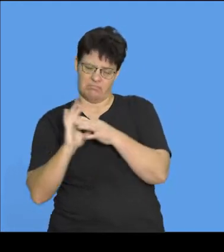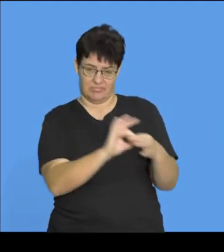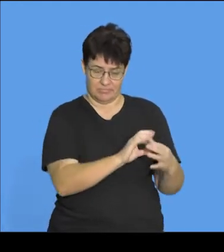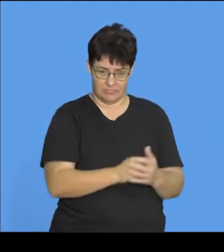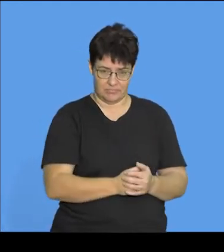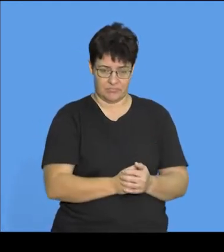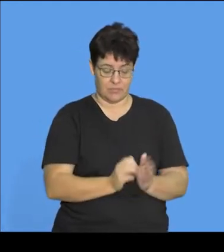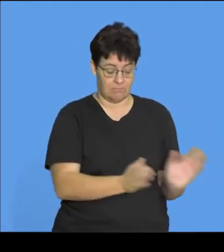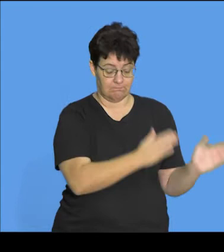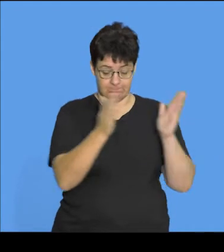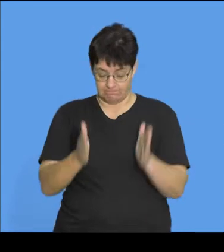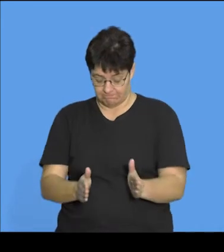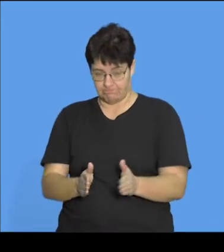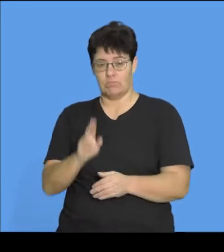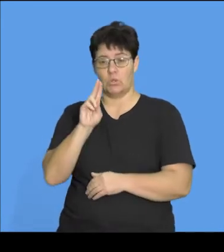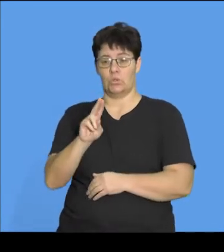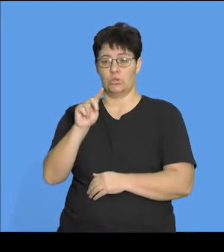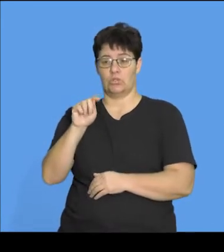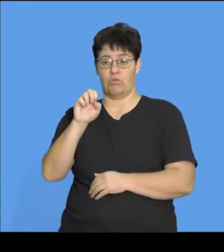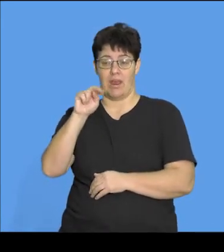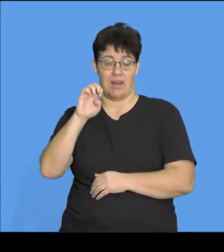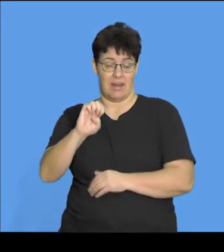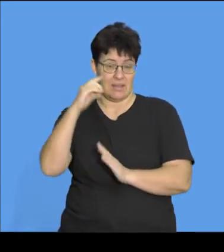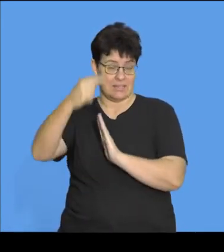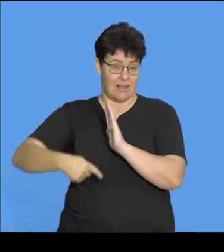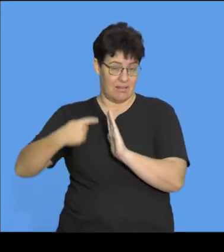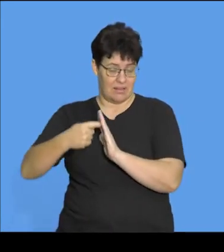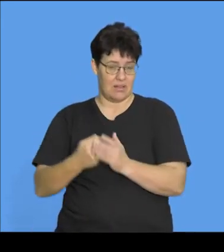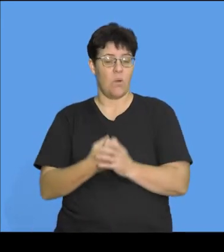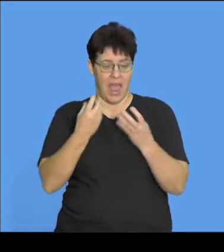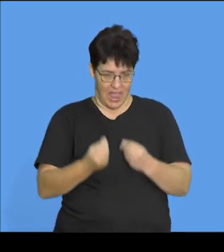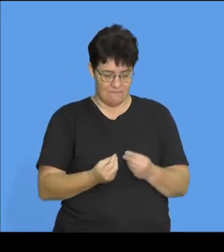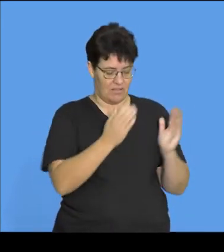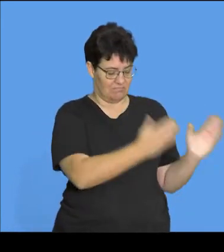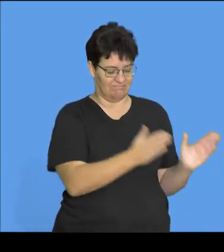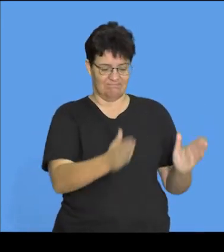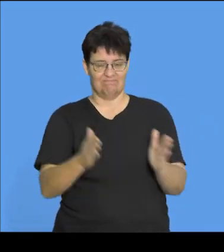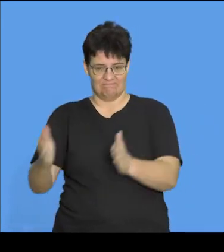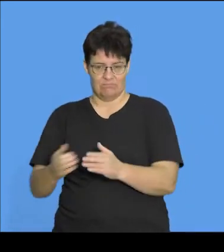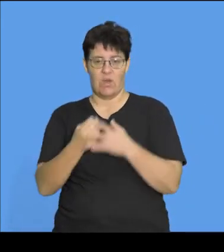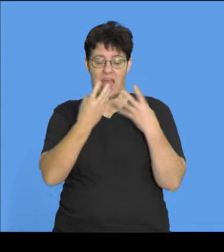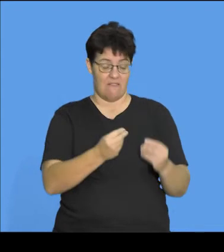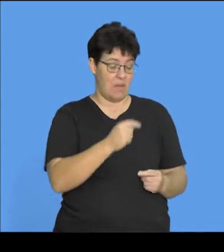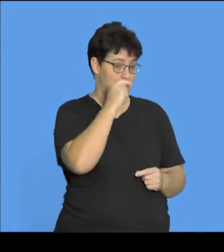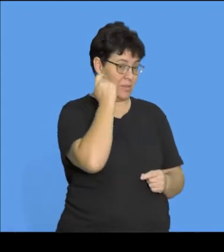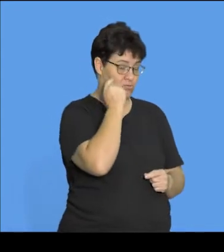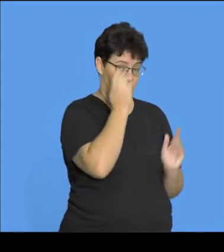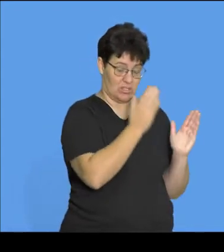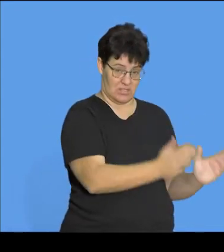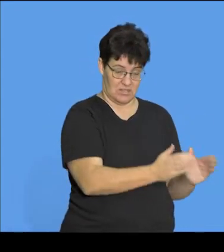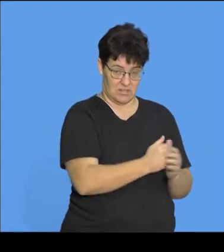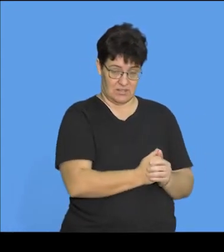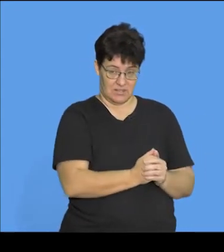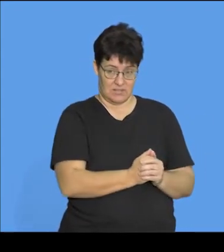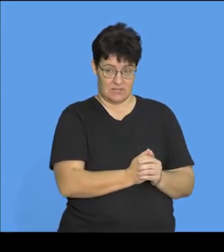uterine cycle, this is divided into the following phases. So we refer to the process of menstruation.